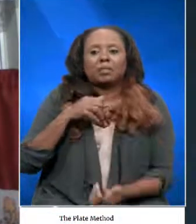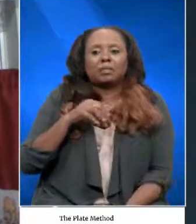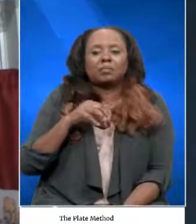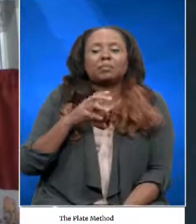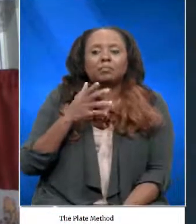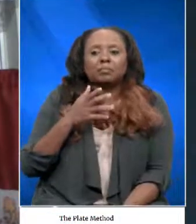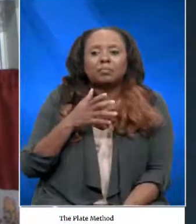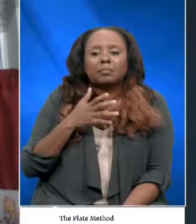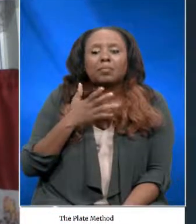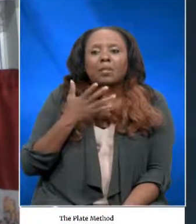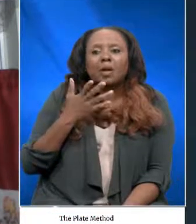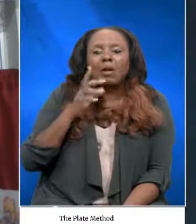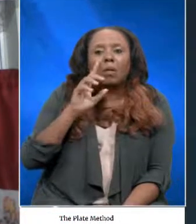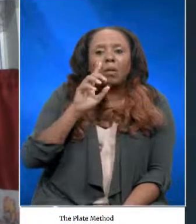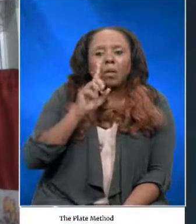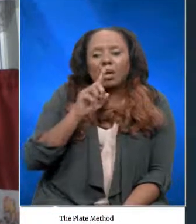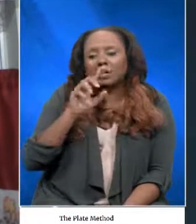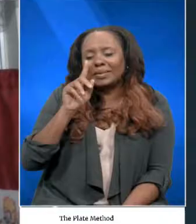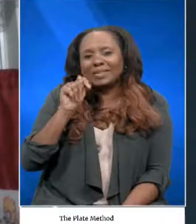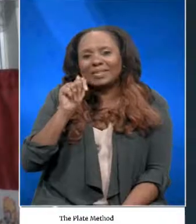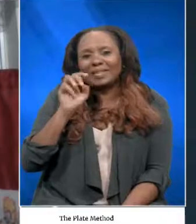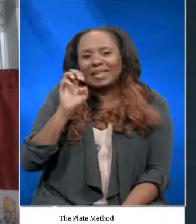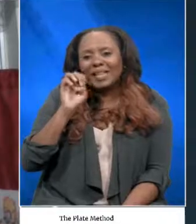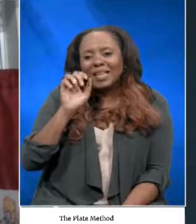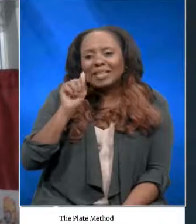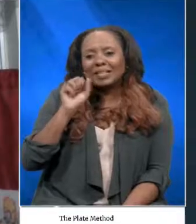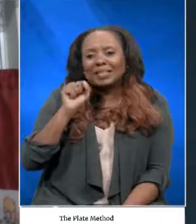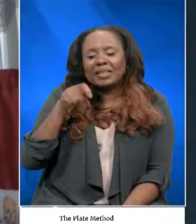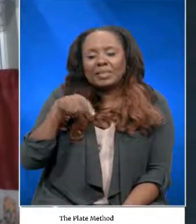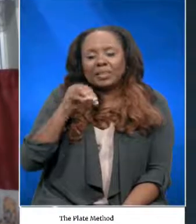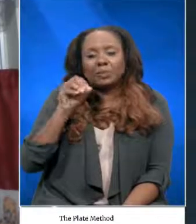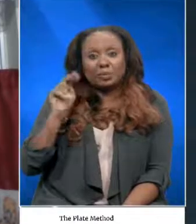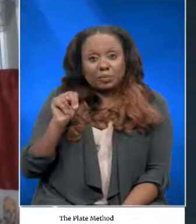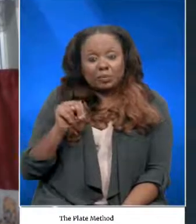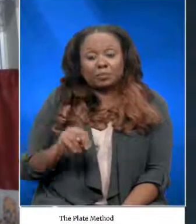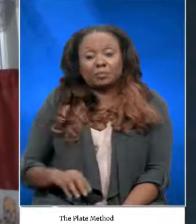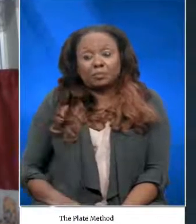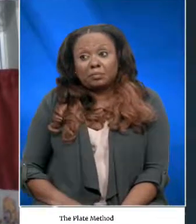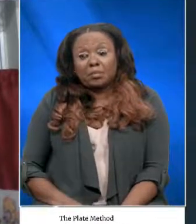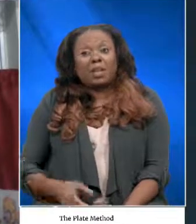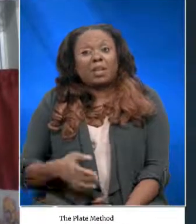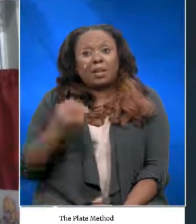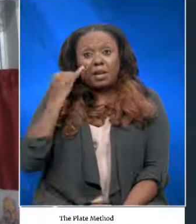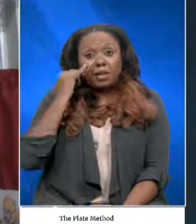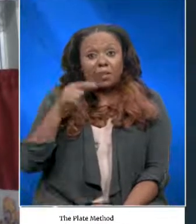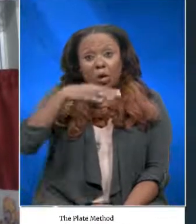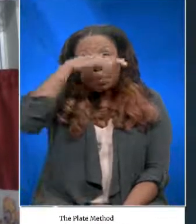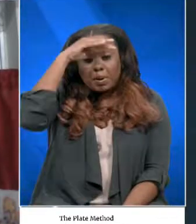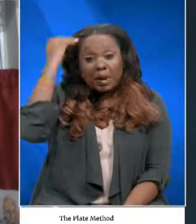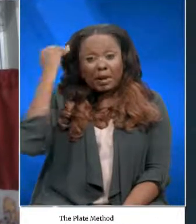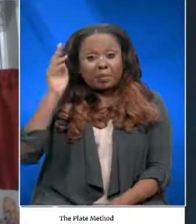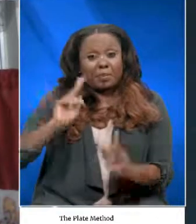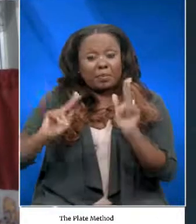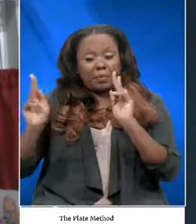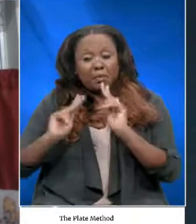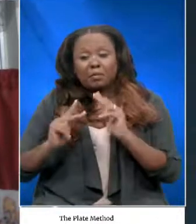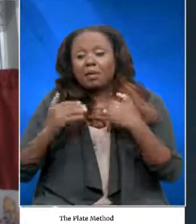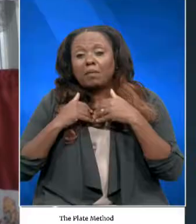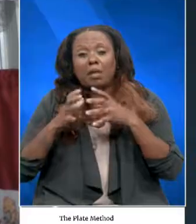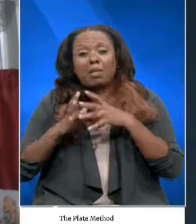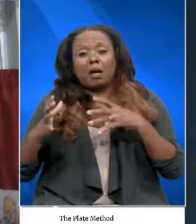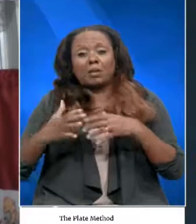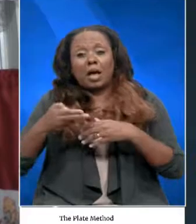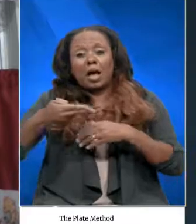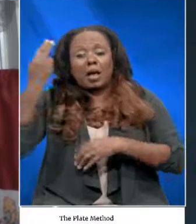2,300 milligrams as a teaspoon. For us, Black people, or for many of the Black persons, we are more prone to hypertension.